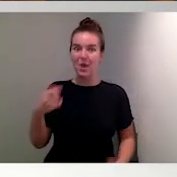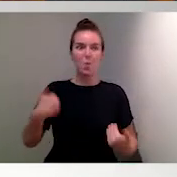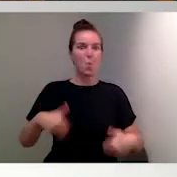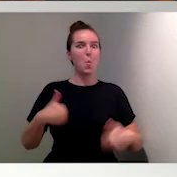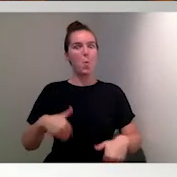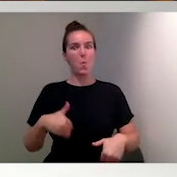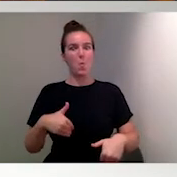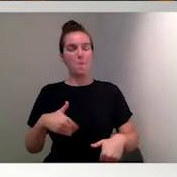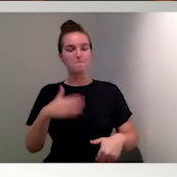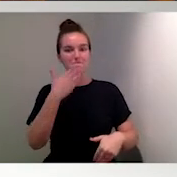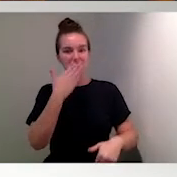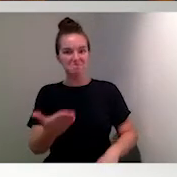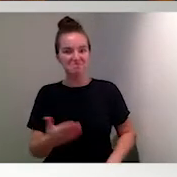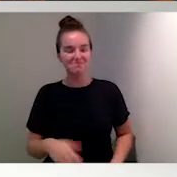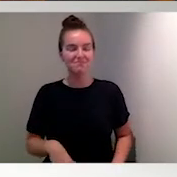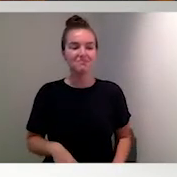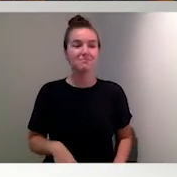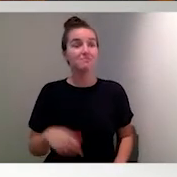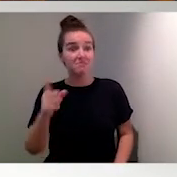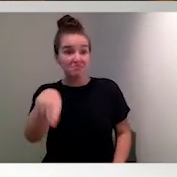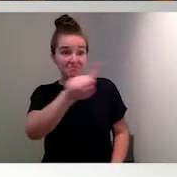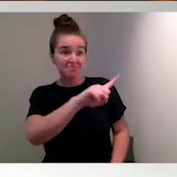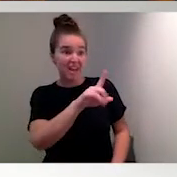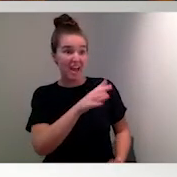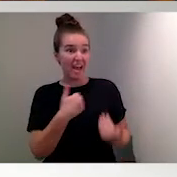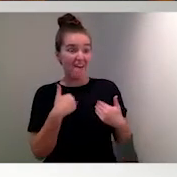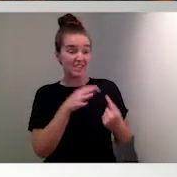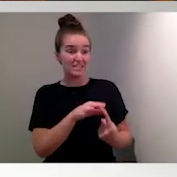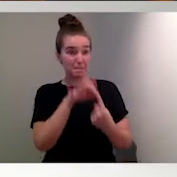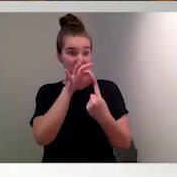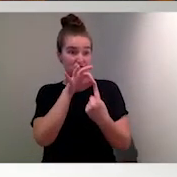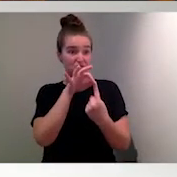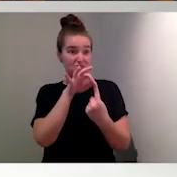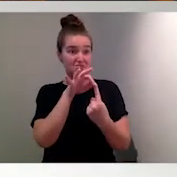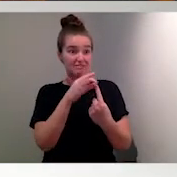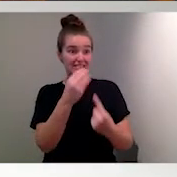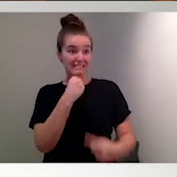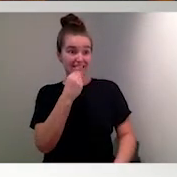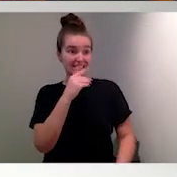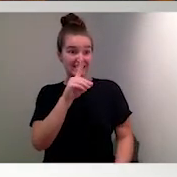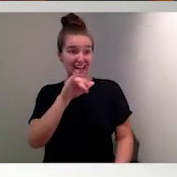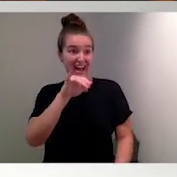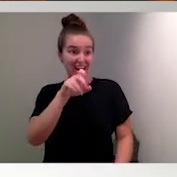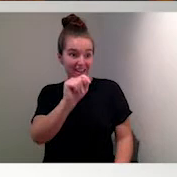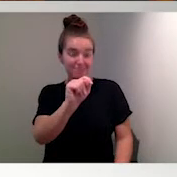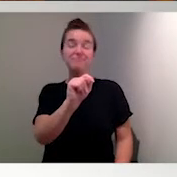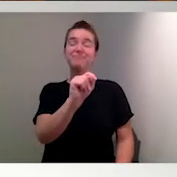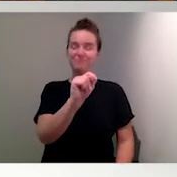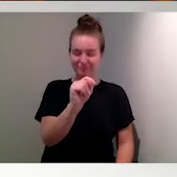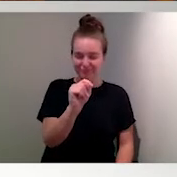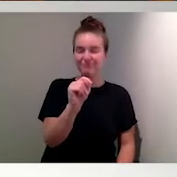are companies that are starting to realize the importance of accommodating those. In the last 4